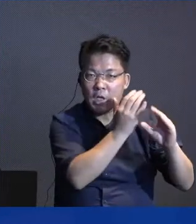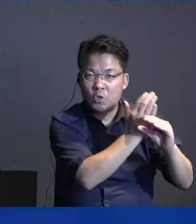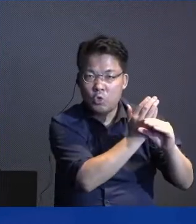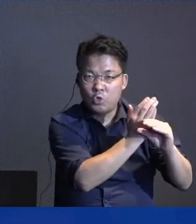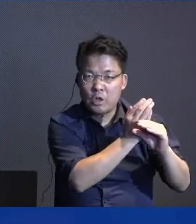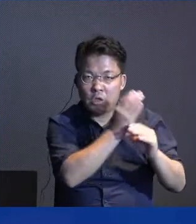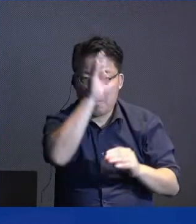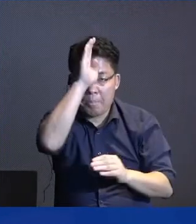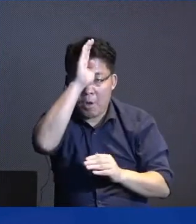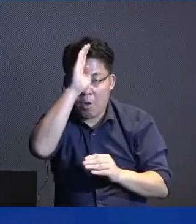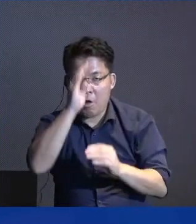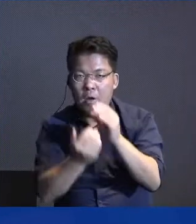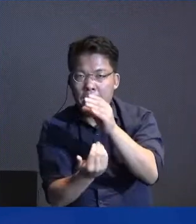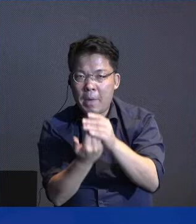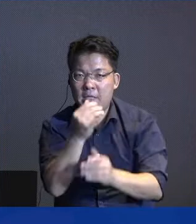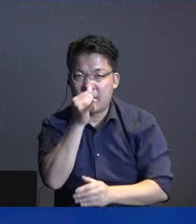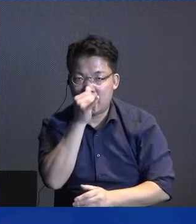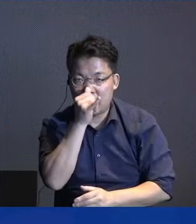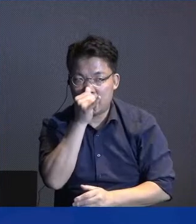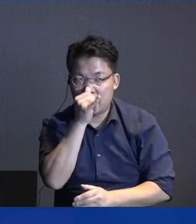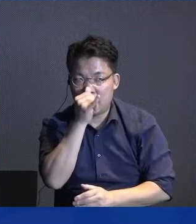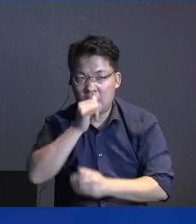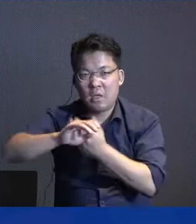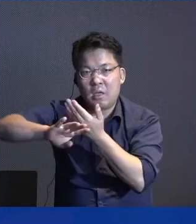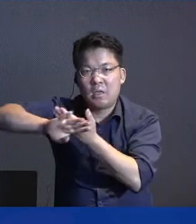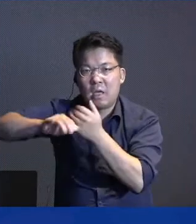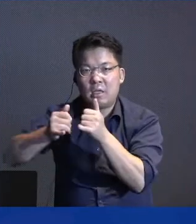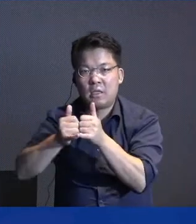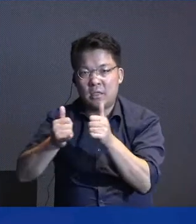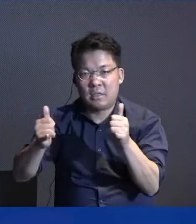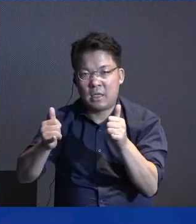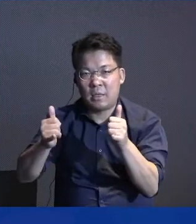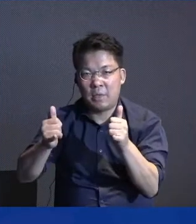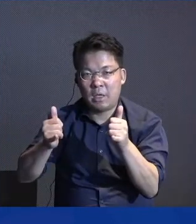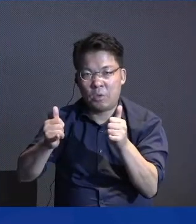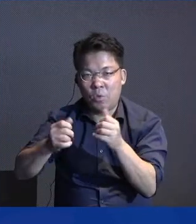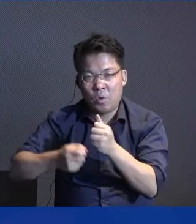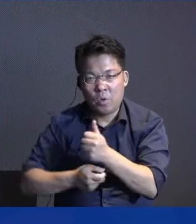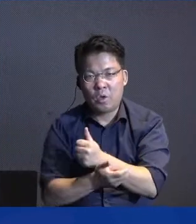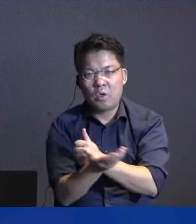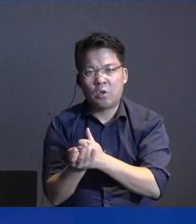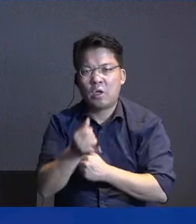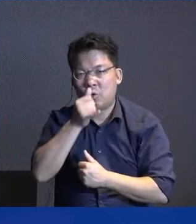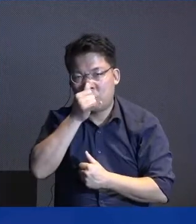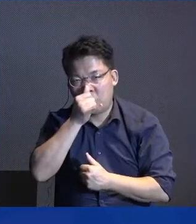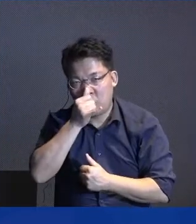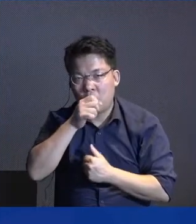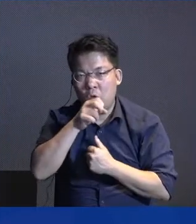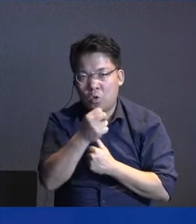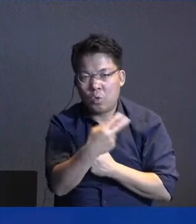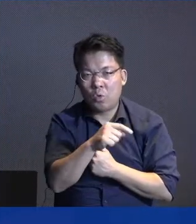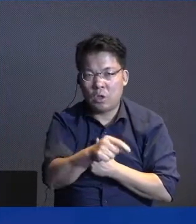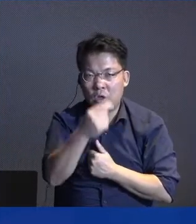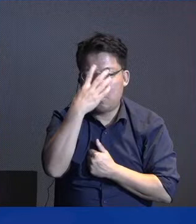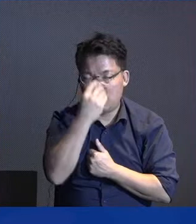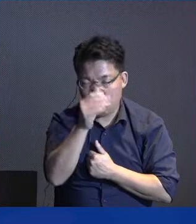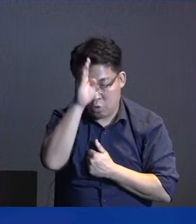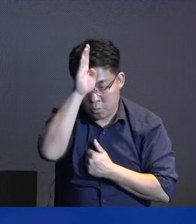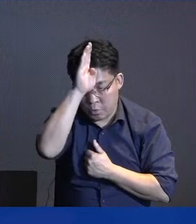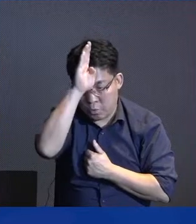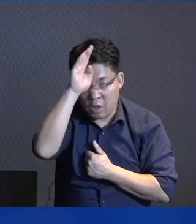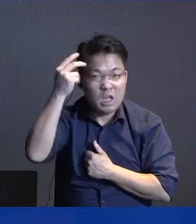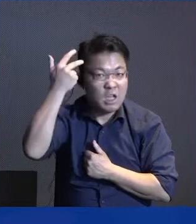them through somatic symptoms or physical symptoms. And this is somewhat problematic